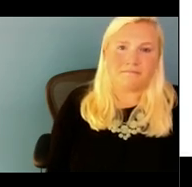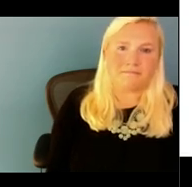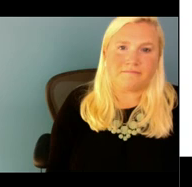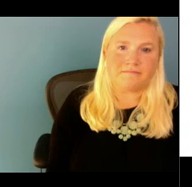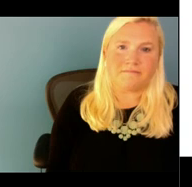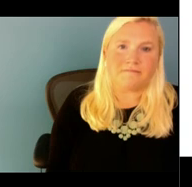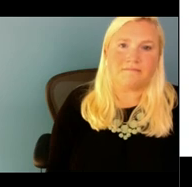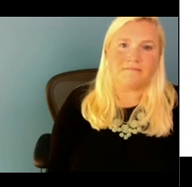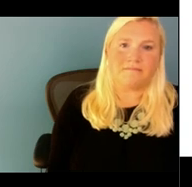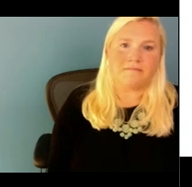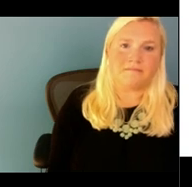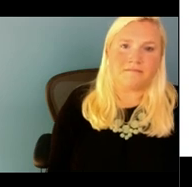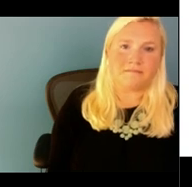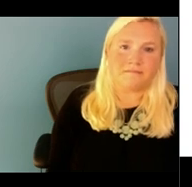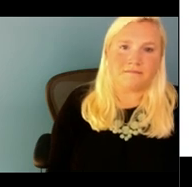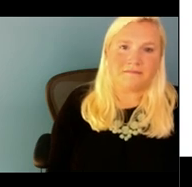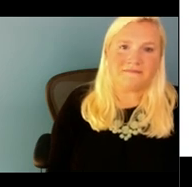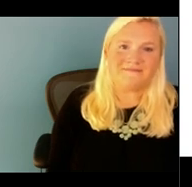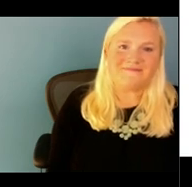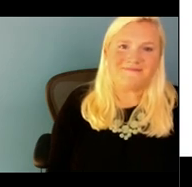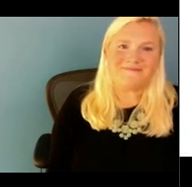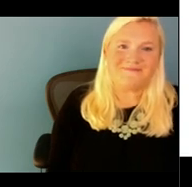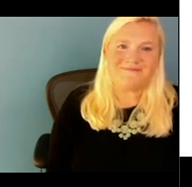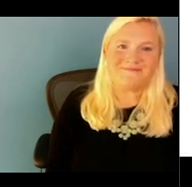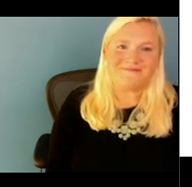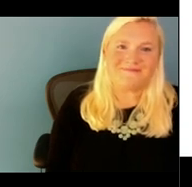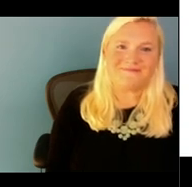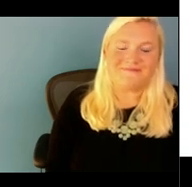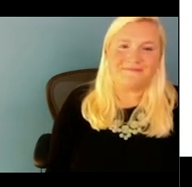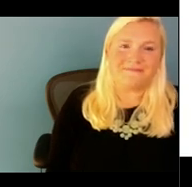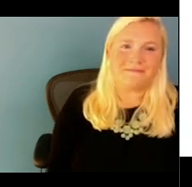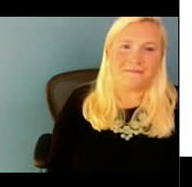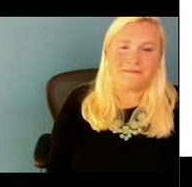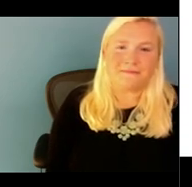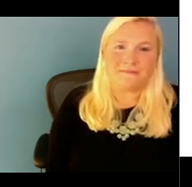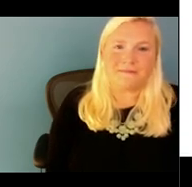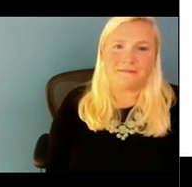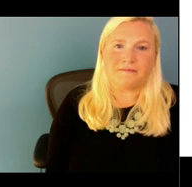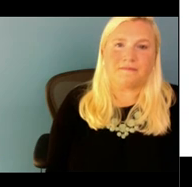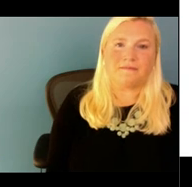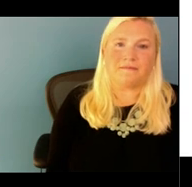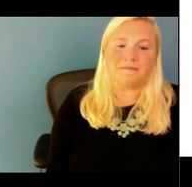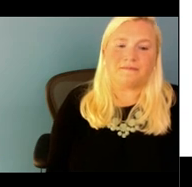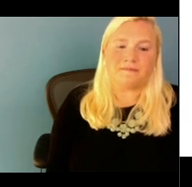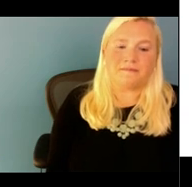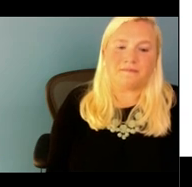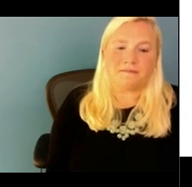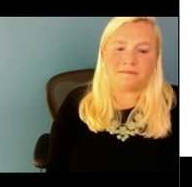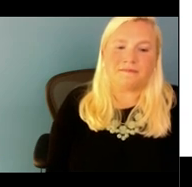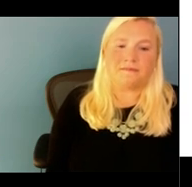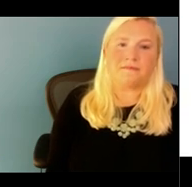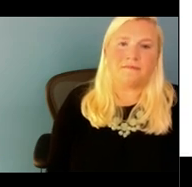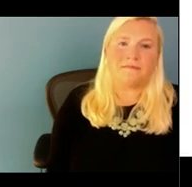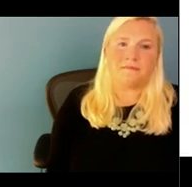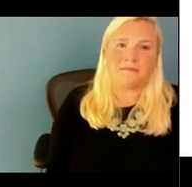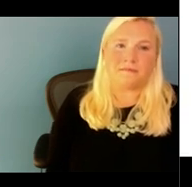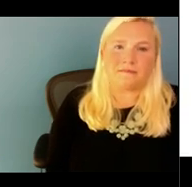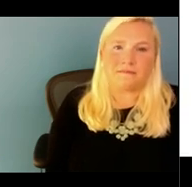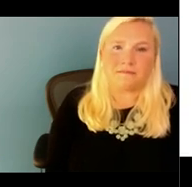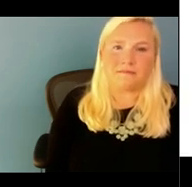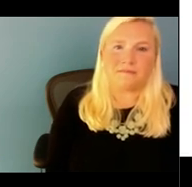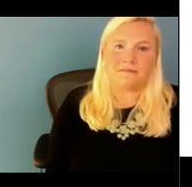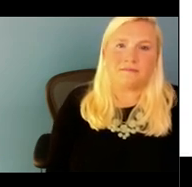know, just typical, or when is it crossed that line? The bottom line for me as a clinician, though, is